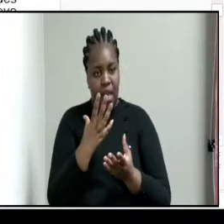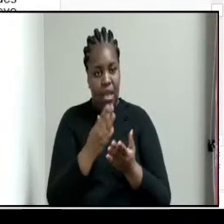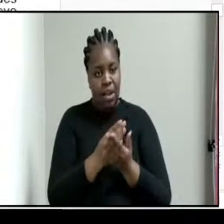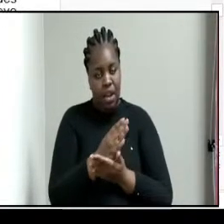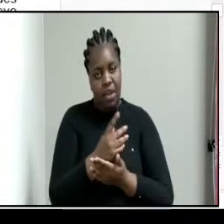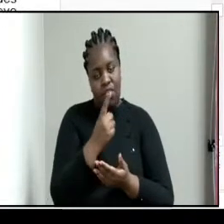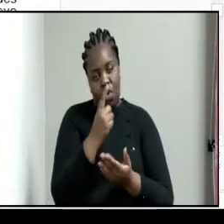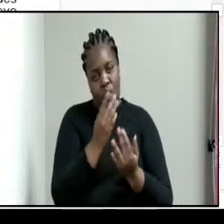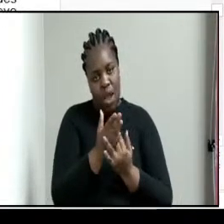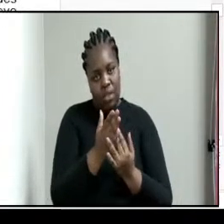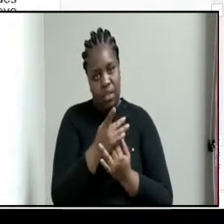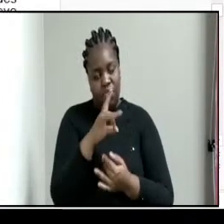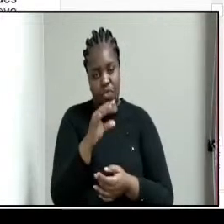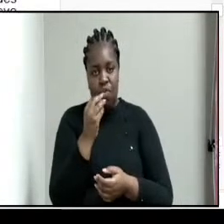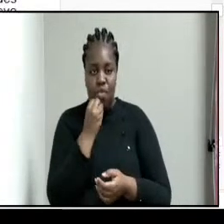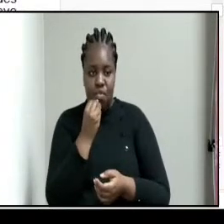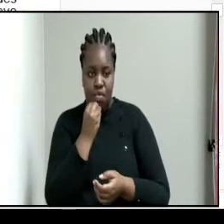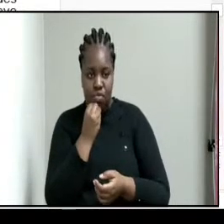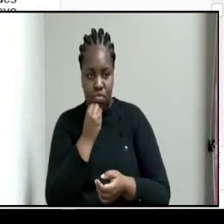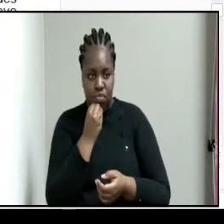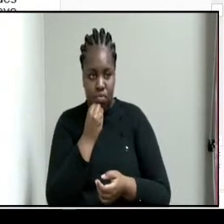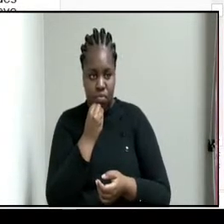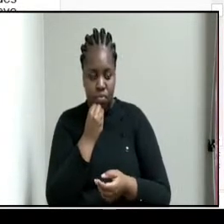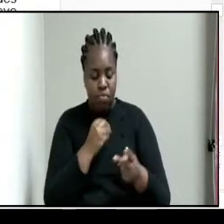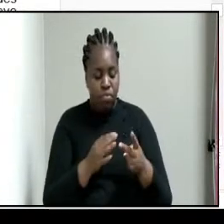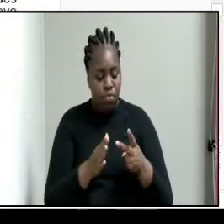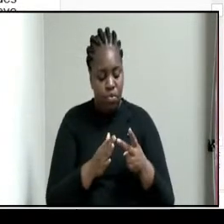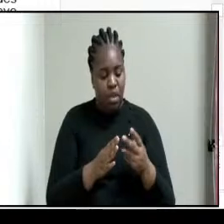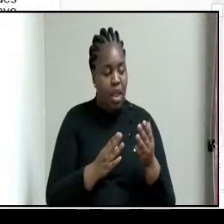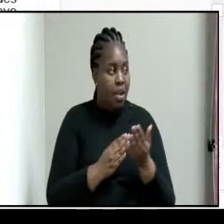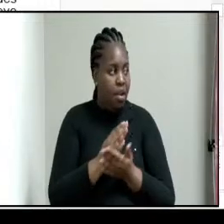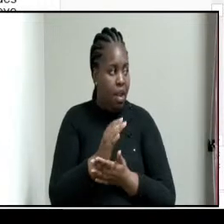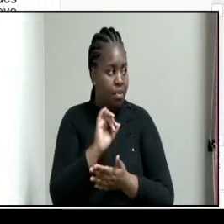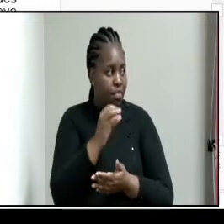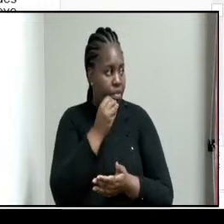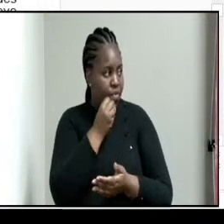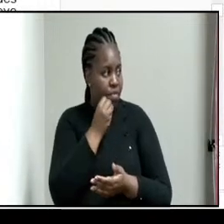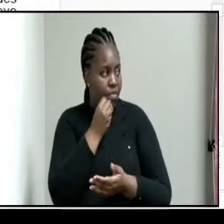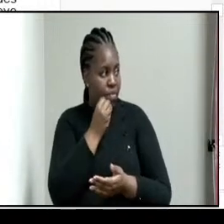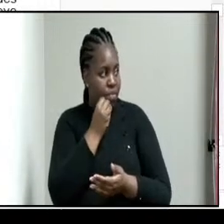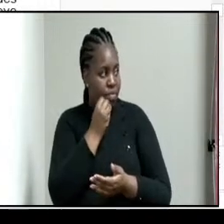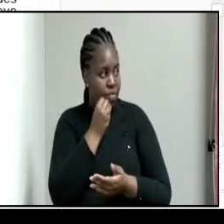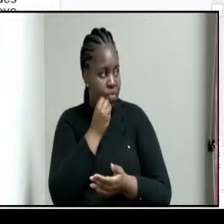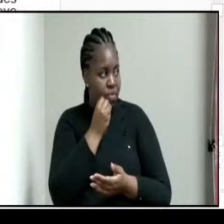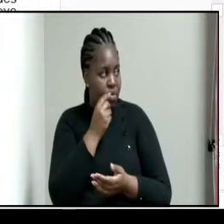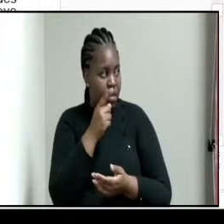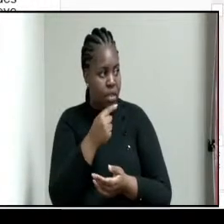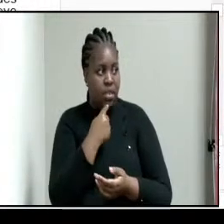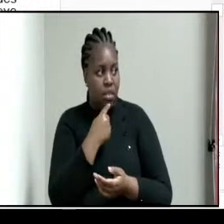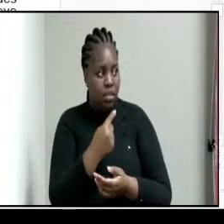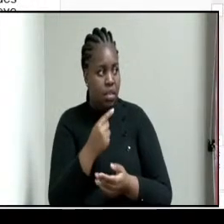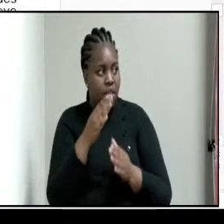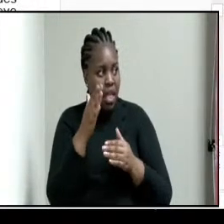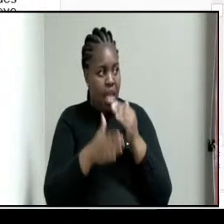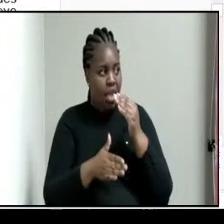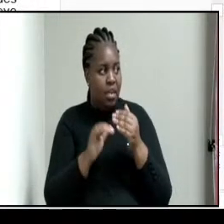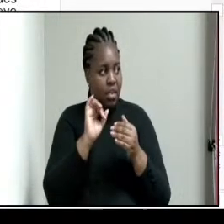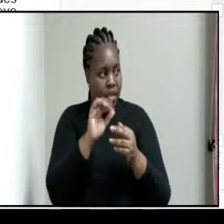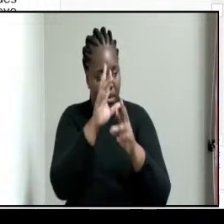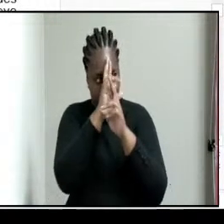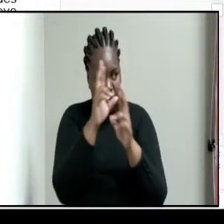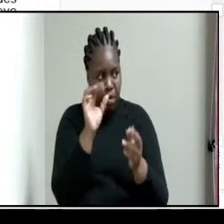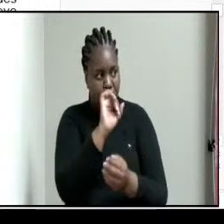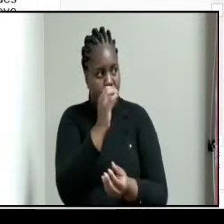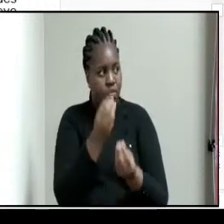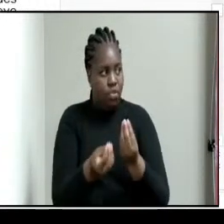have access to sufficient food. Secondly, the right to food is guaranteed in Section 28 of the Constitution in respect